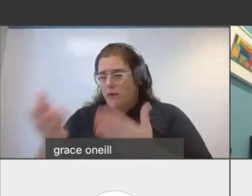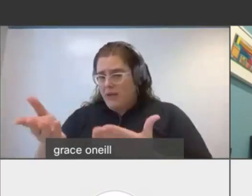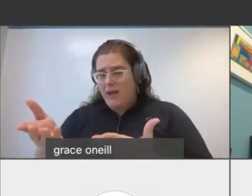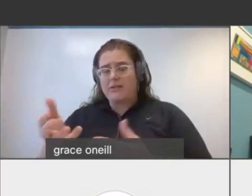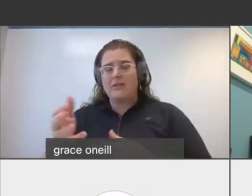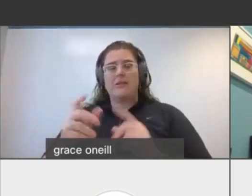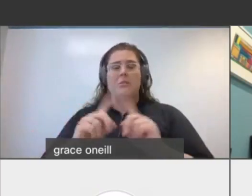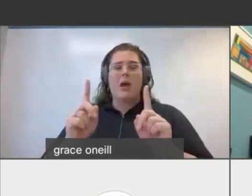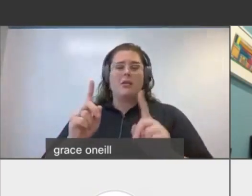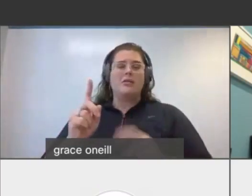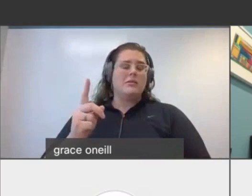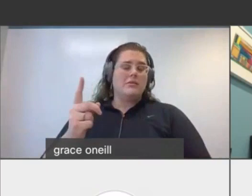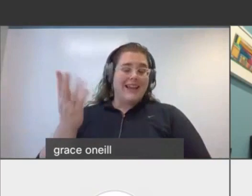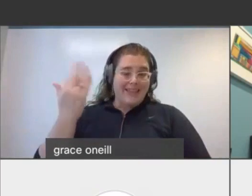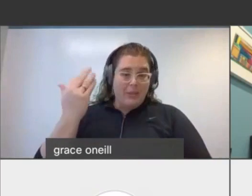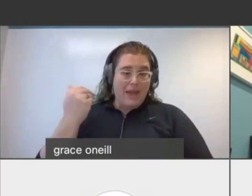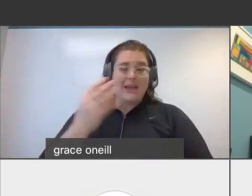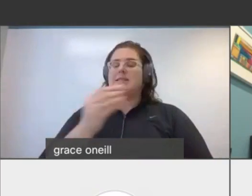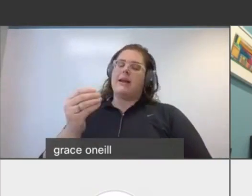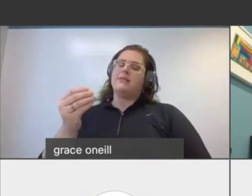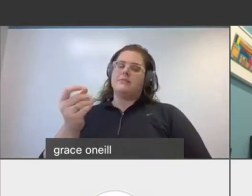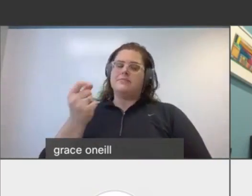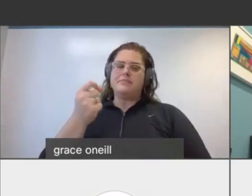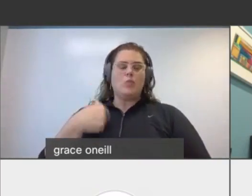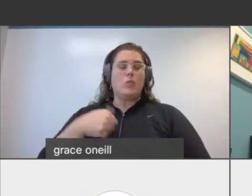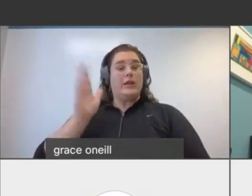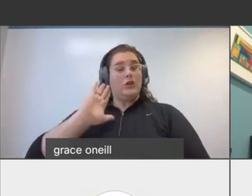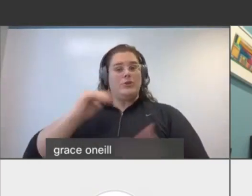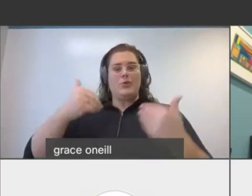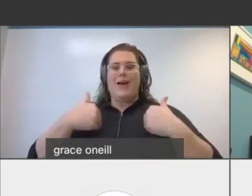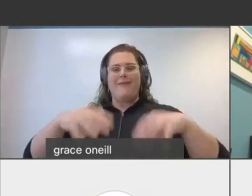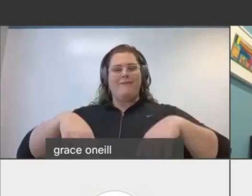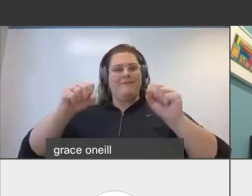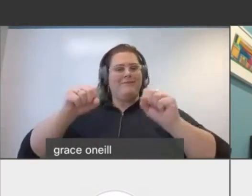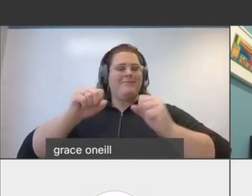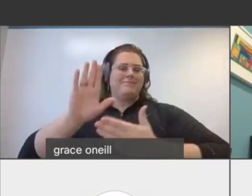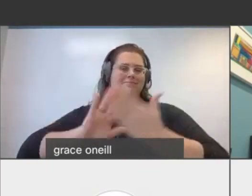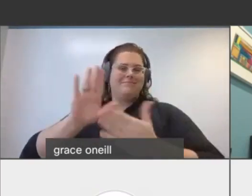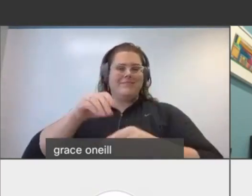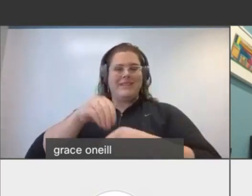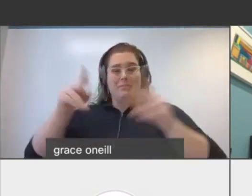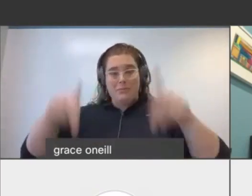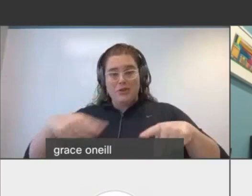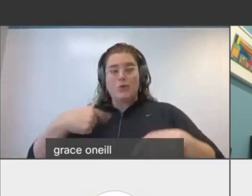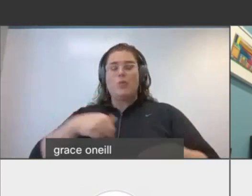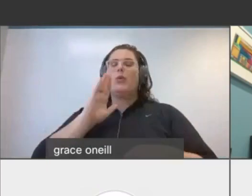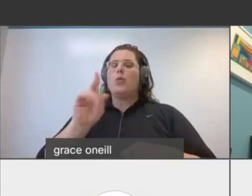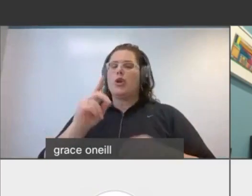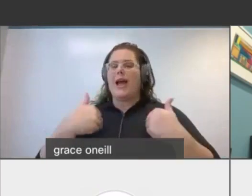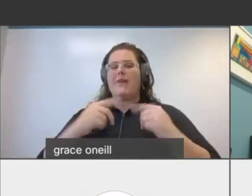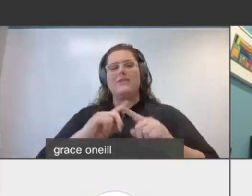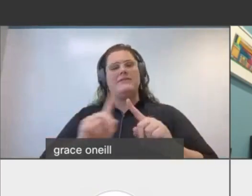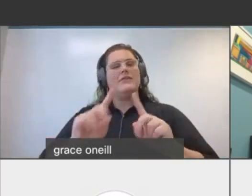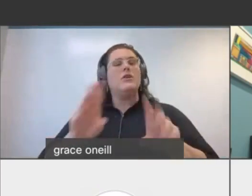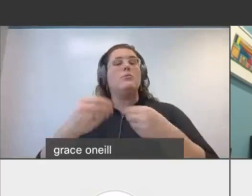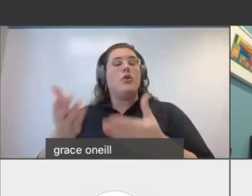in the past, and it's been a little while because we used to do these in person, we would have provider fairs so that providers could make people aware